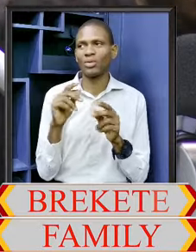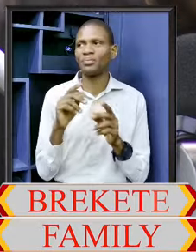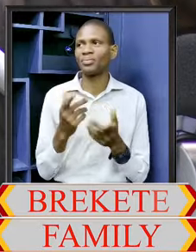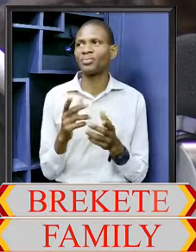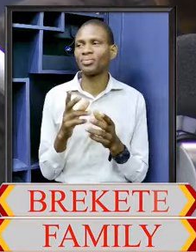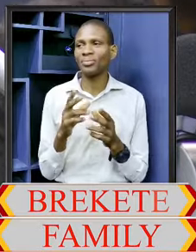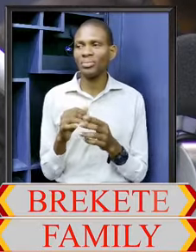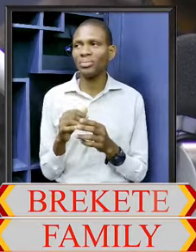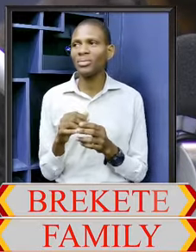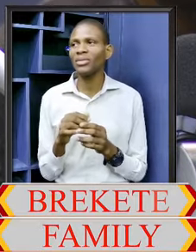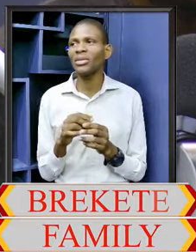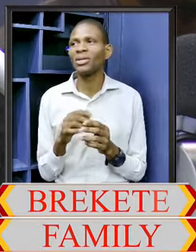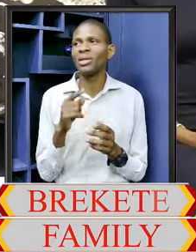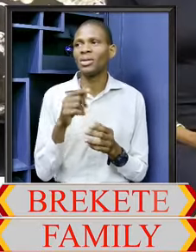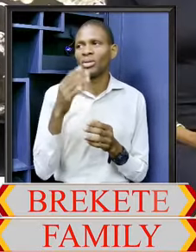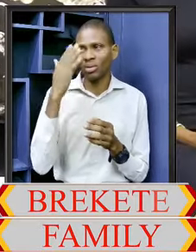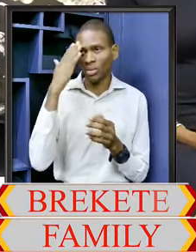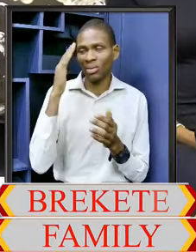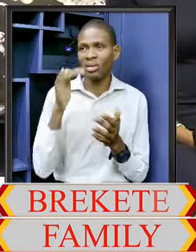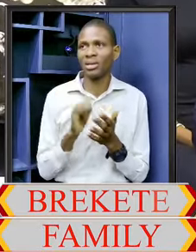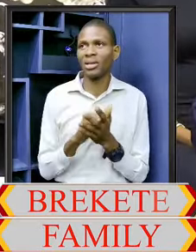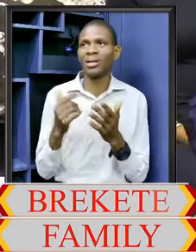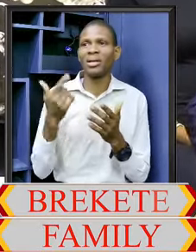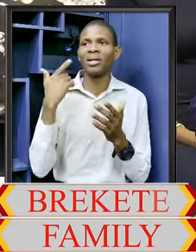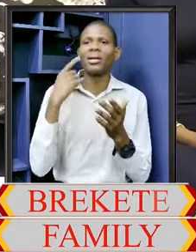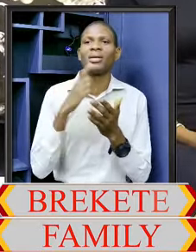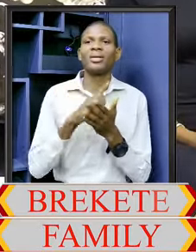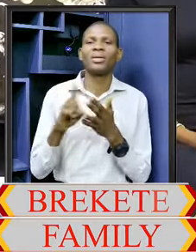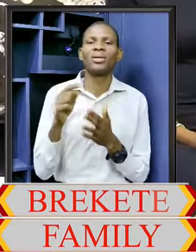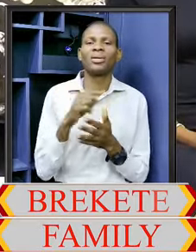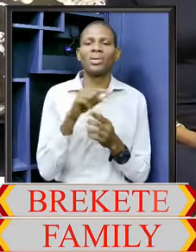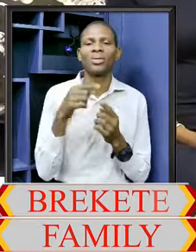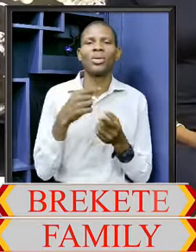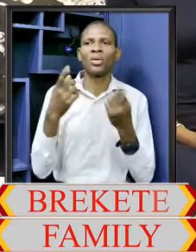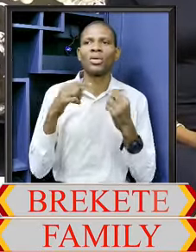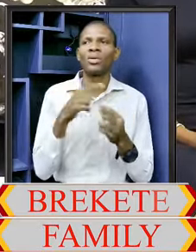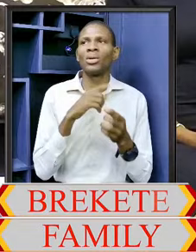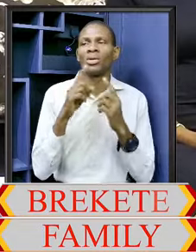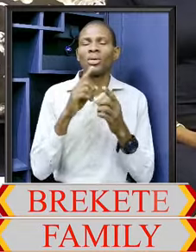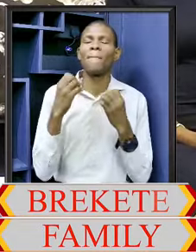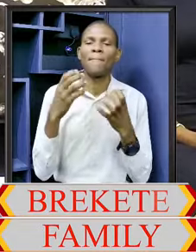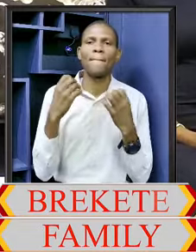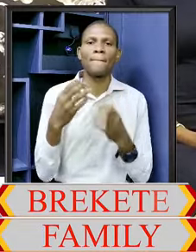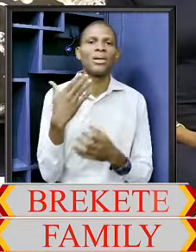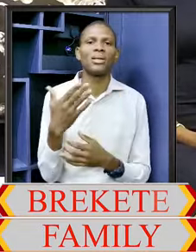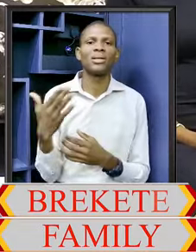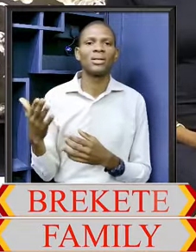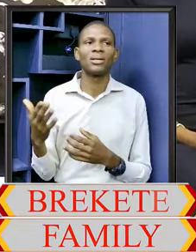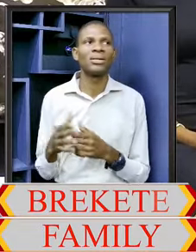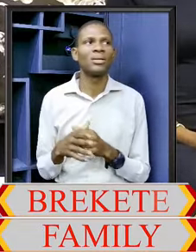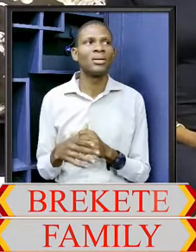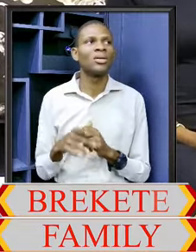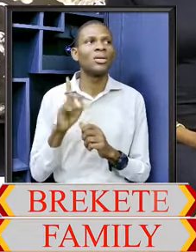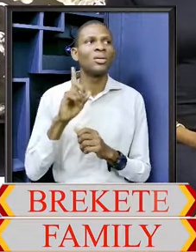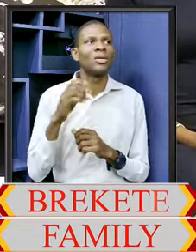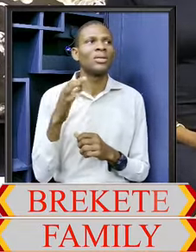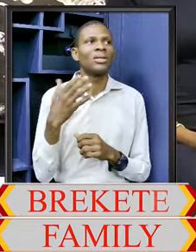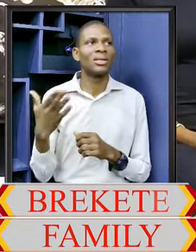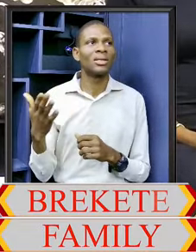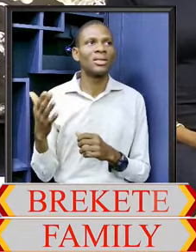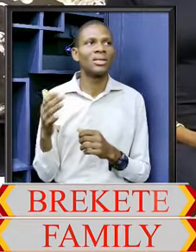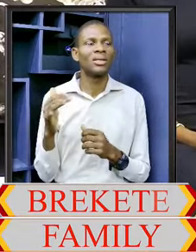hear from the national president. You know, say, last week, we come, we talk many, many things. One of the things